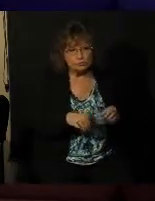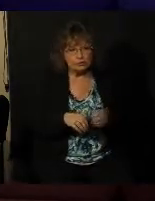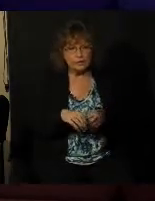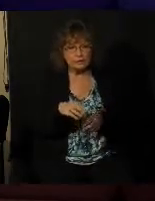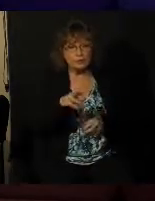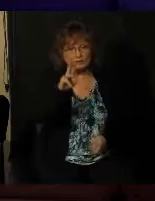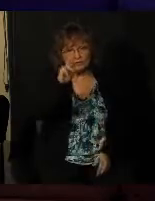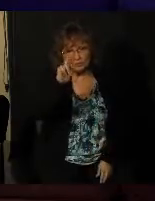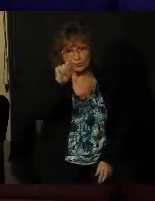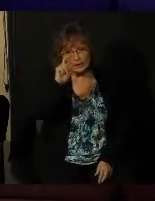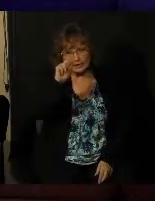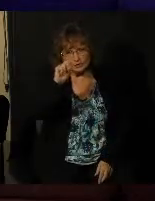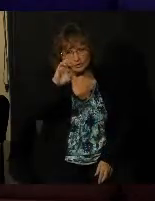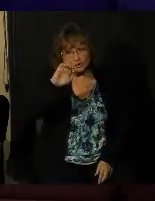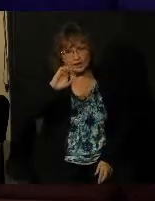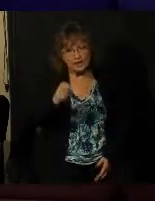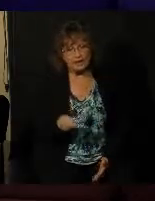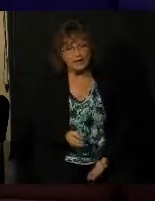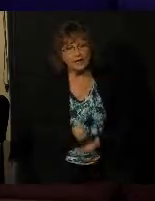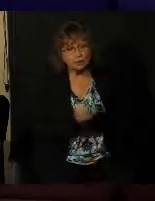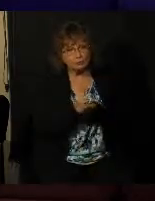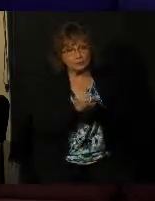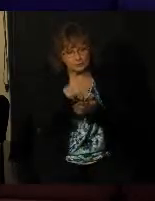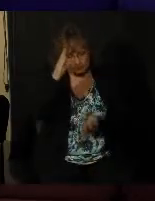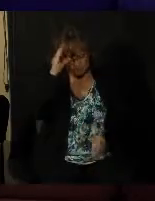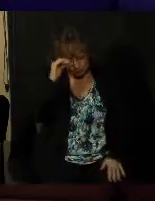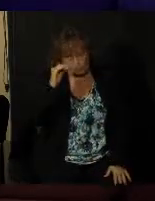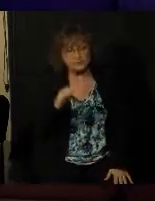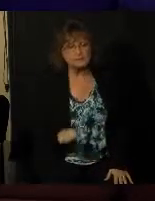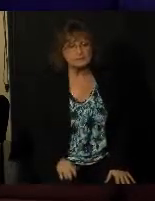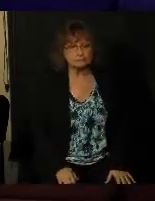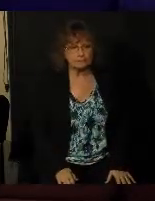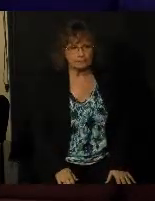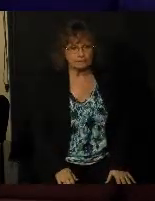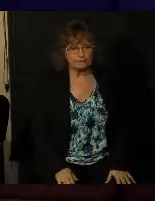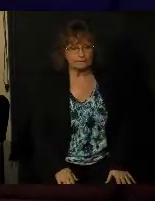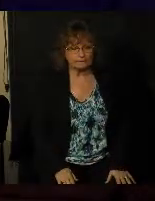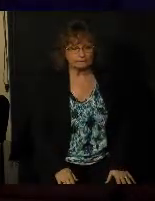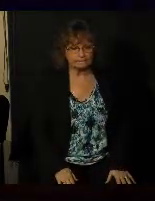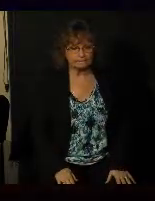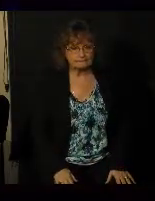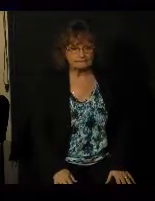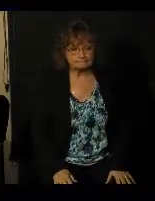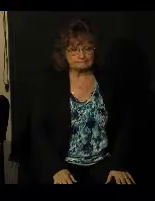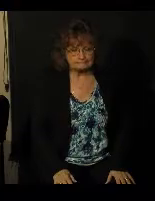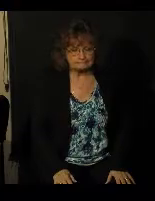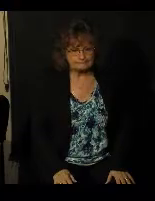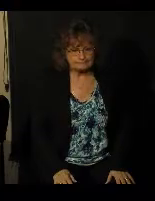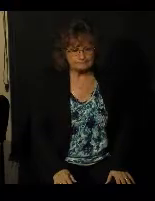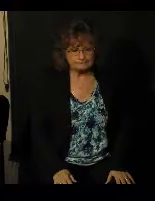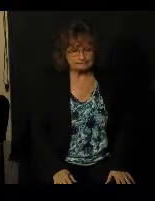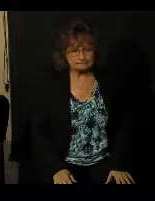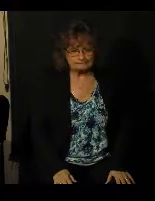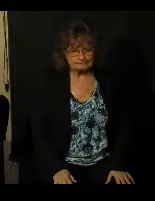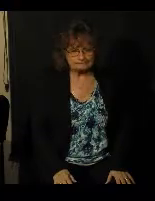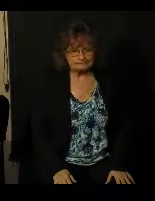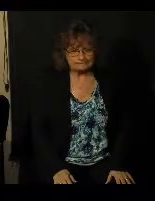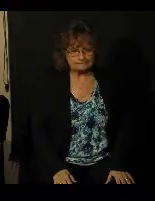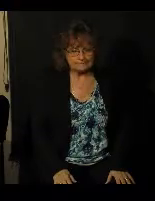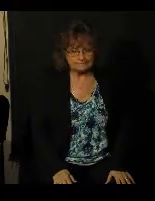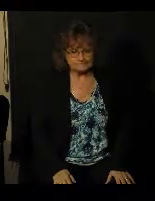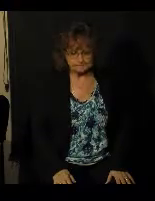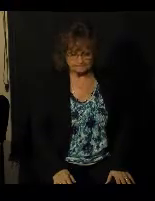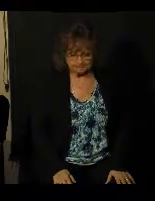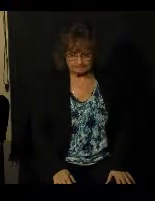lines every single day of trying to rescue these young men from the clutches of the